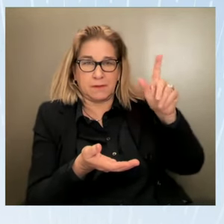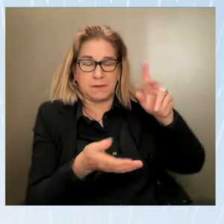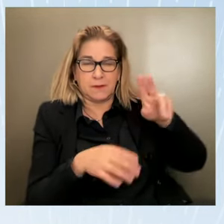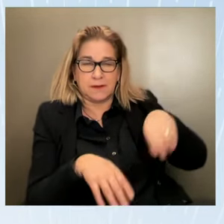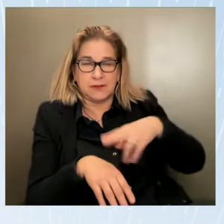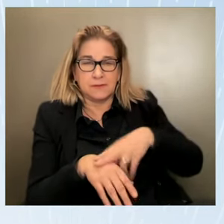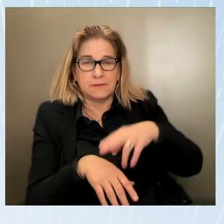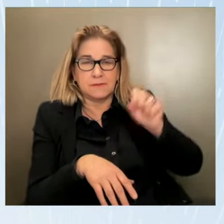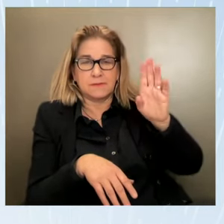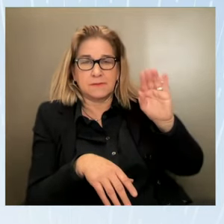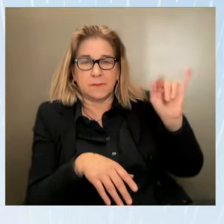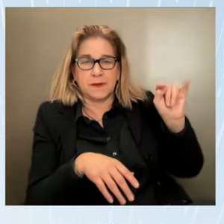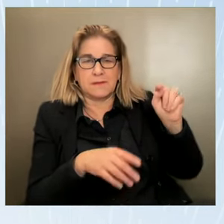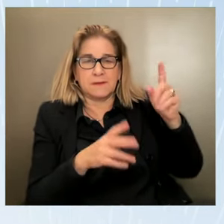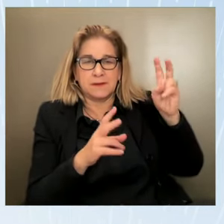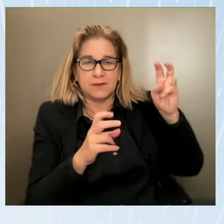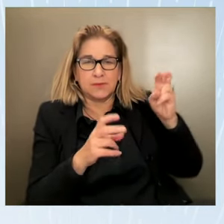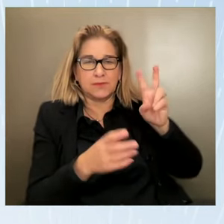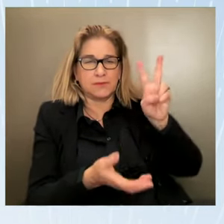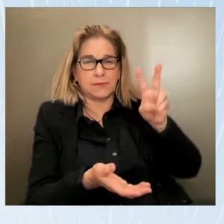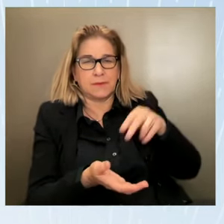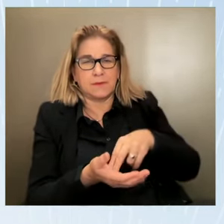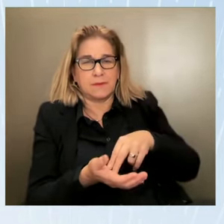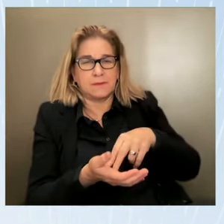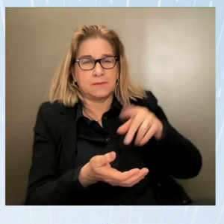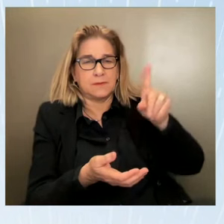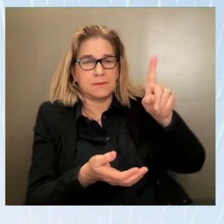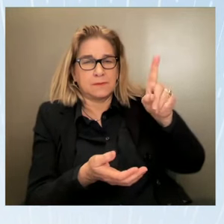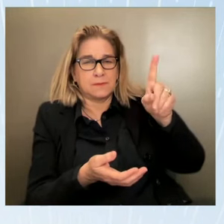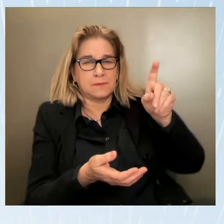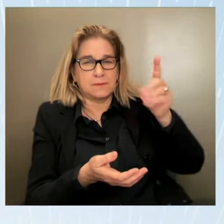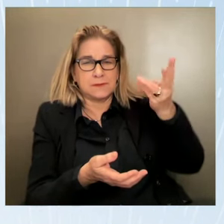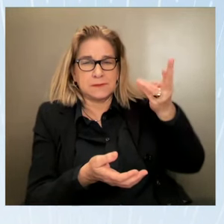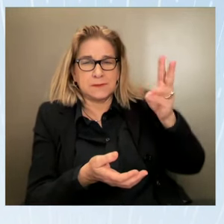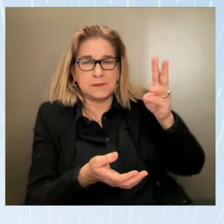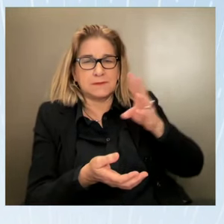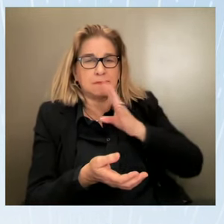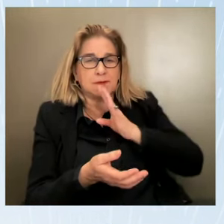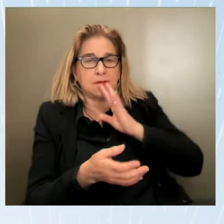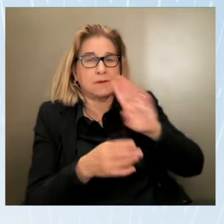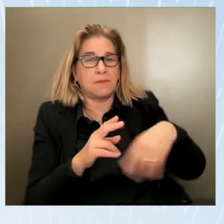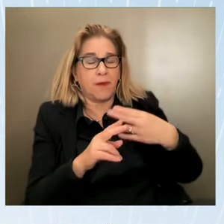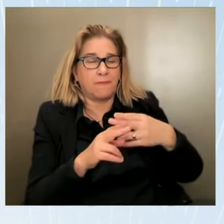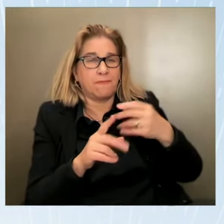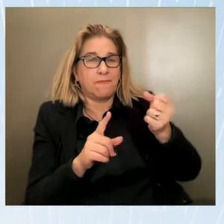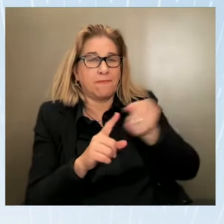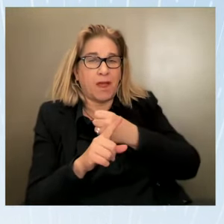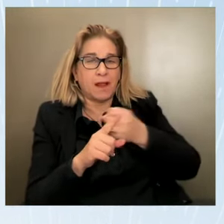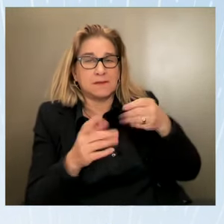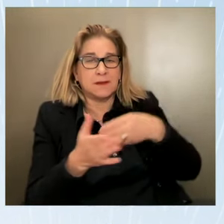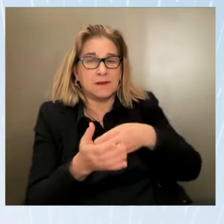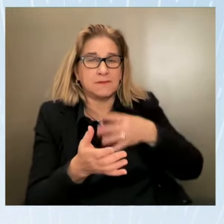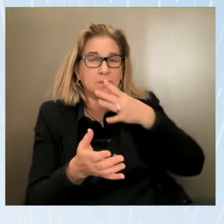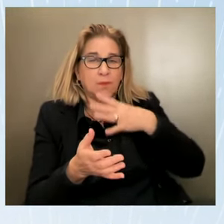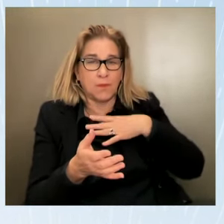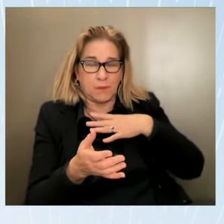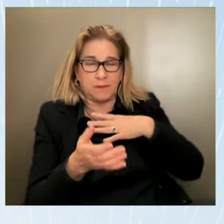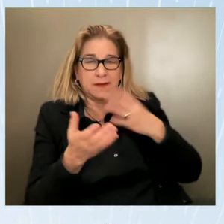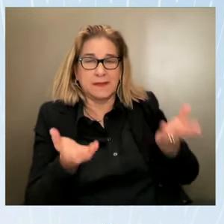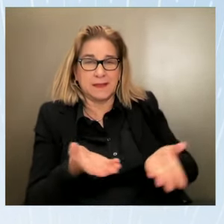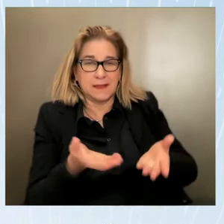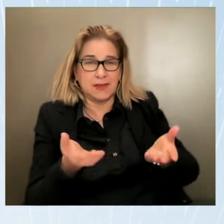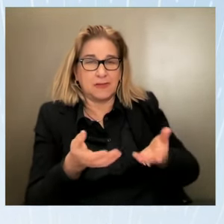work on the Violence Against Women's Act and the jurisdictional changes that Secretary Blinken highlighted in his